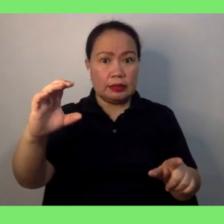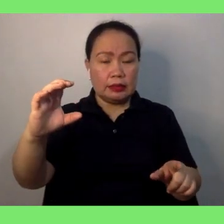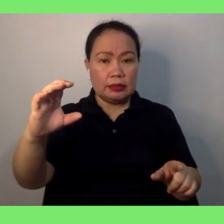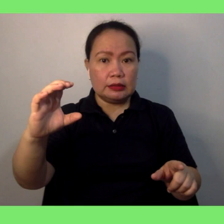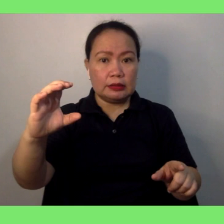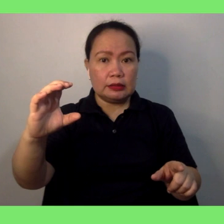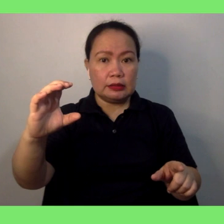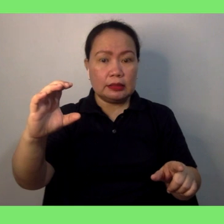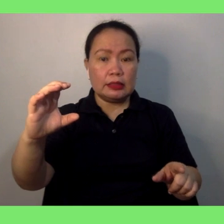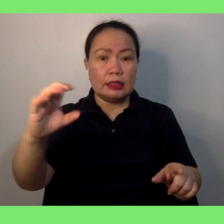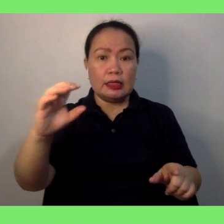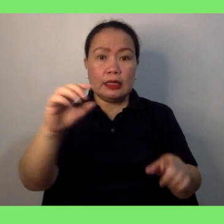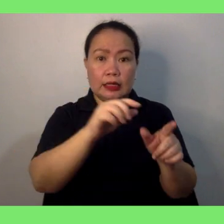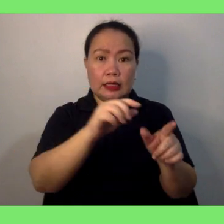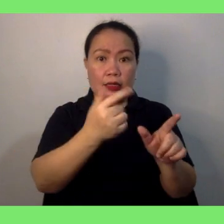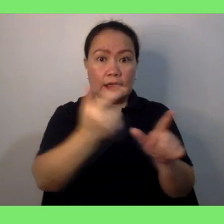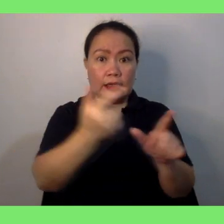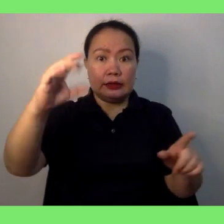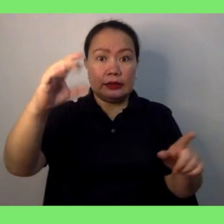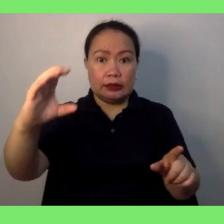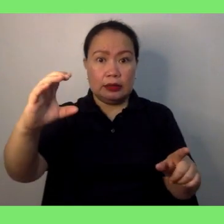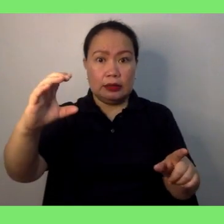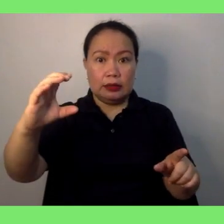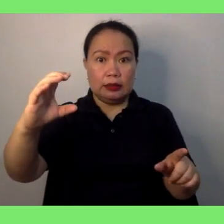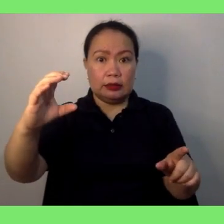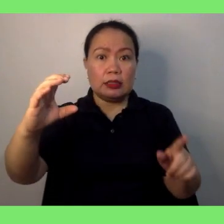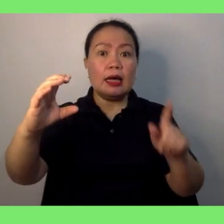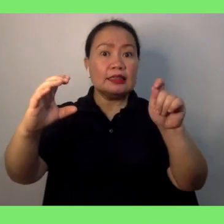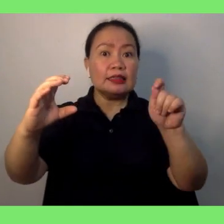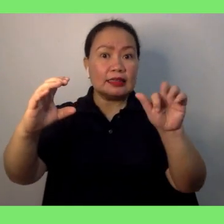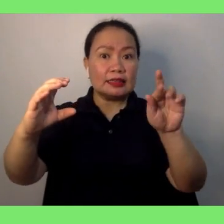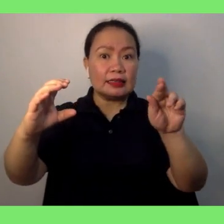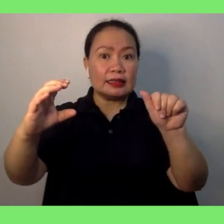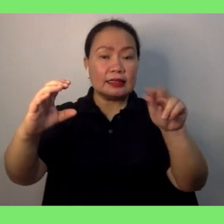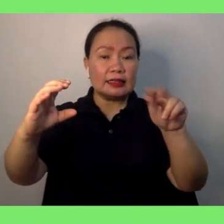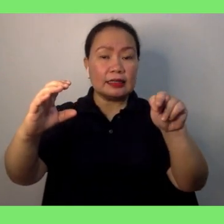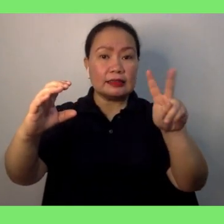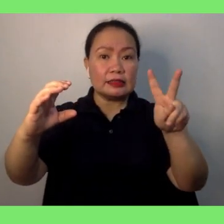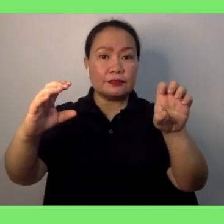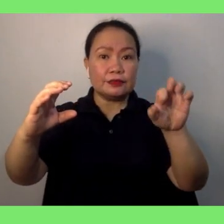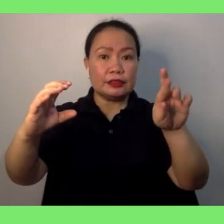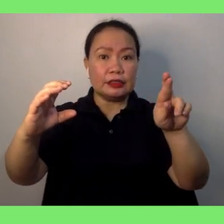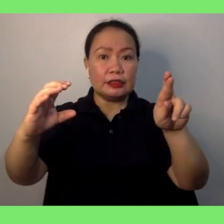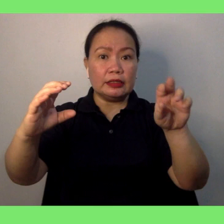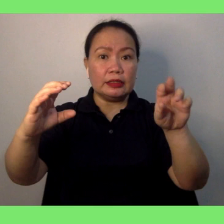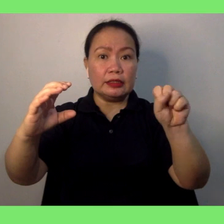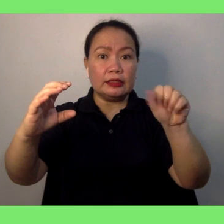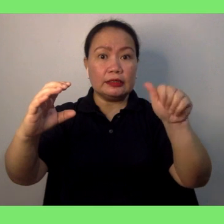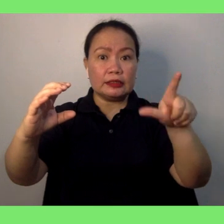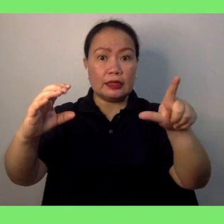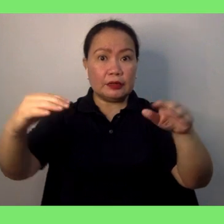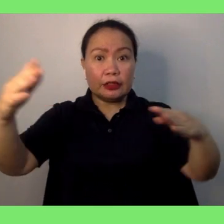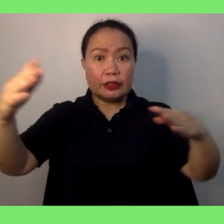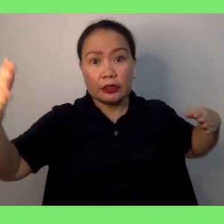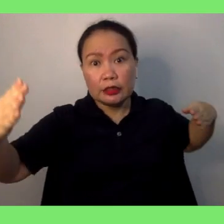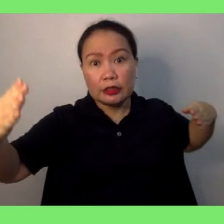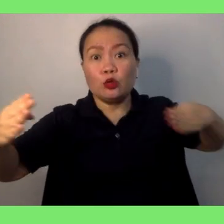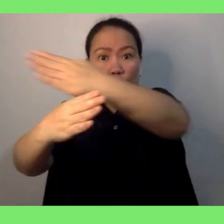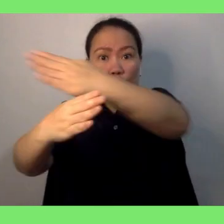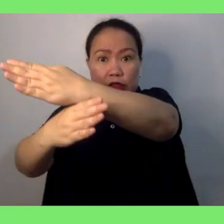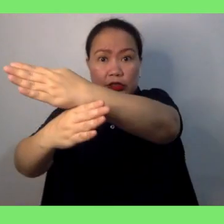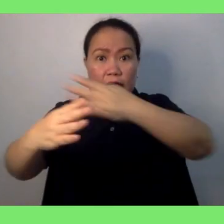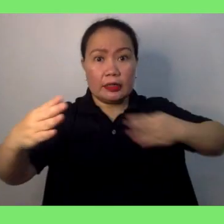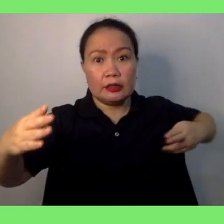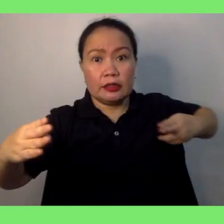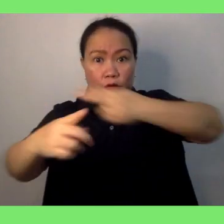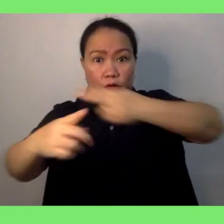Kasi dalawang points ang in-intersect niya na magkaiba. Okay? So, kapag ganito, the two points at